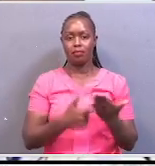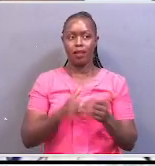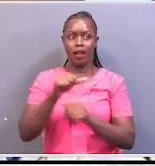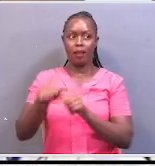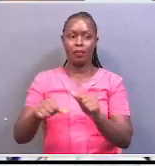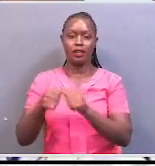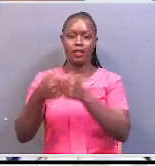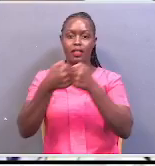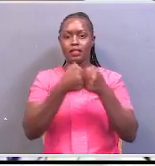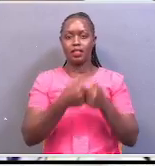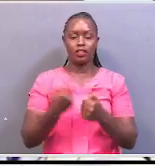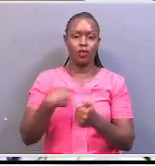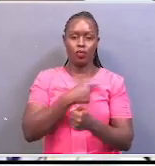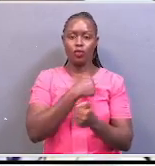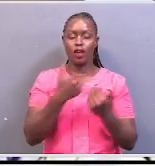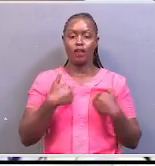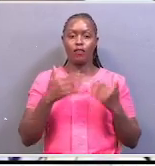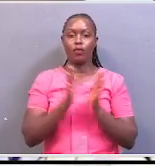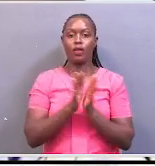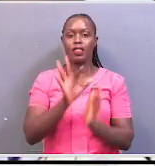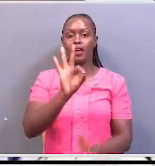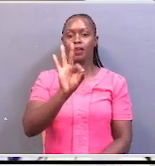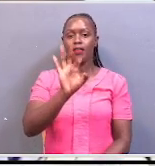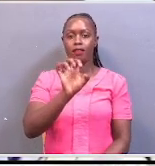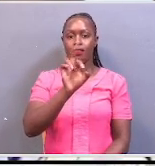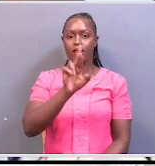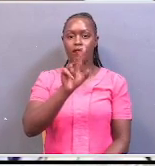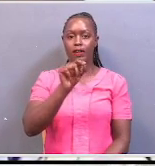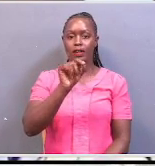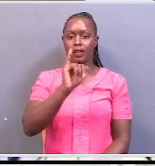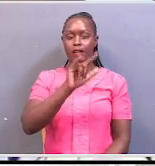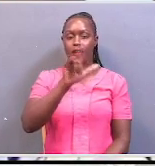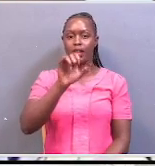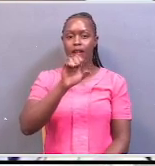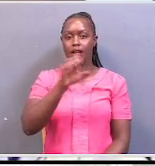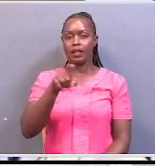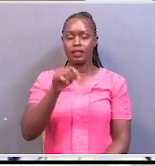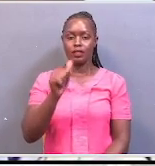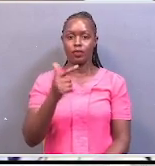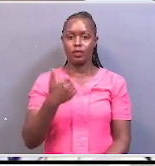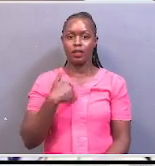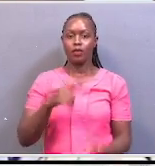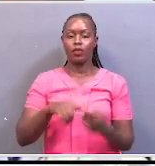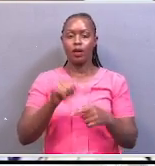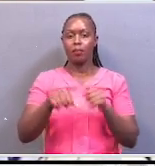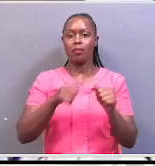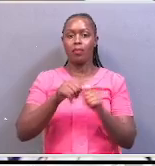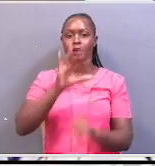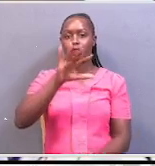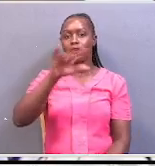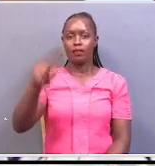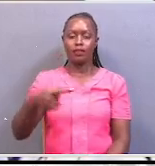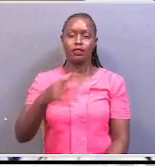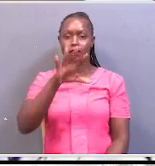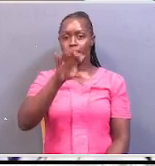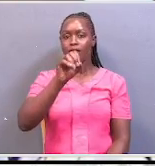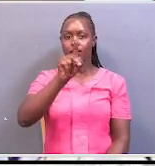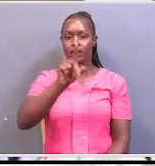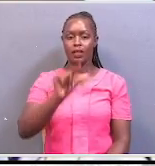we were having in fertilizer, which had gone up to about 5,000 shillings a 50 kilogram